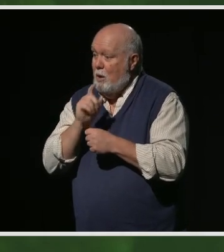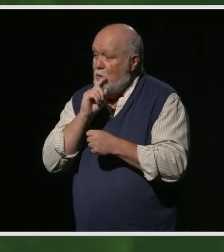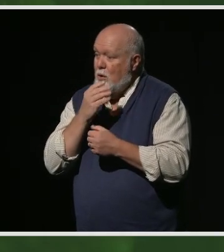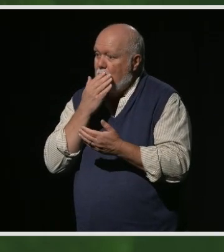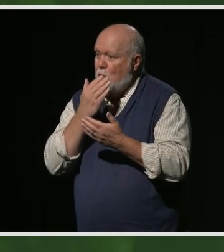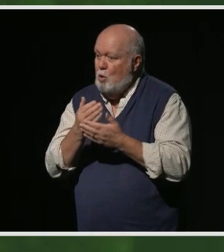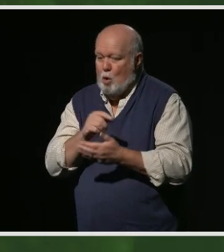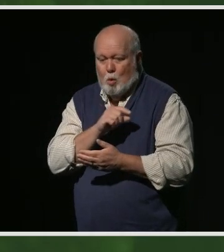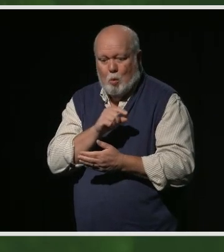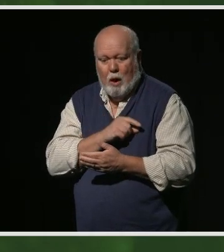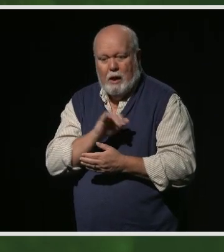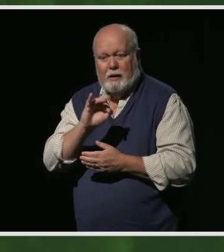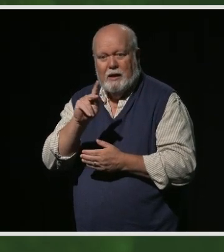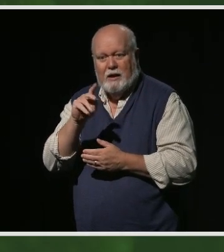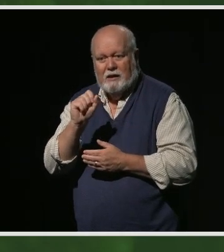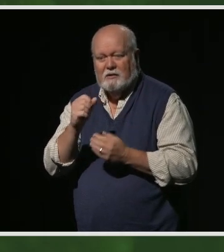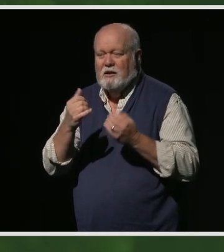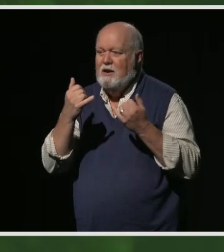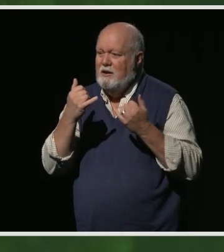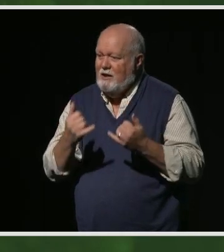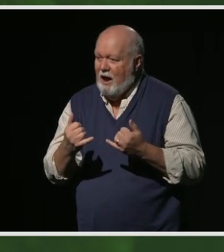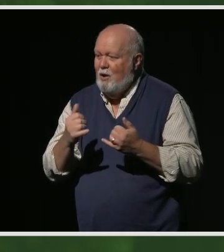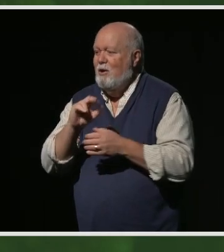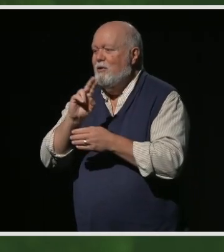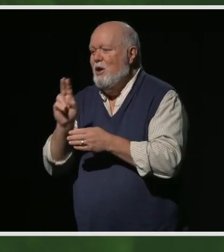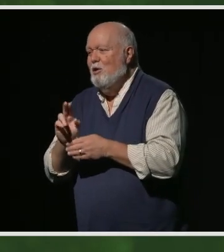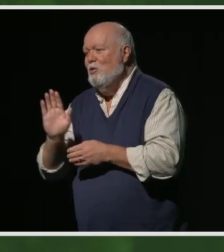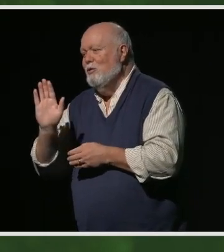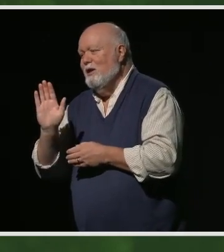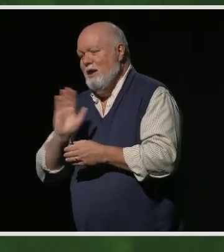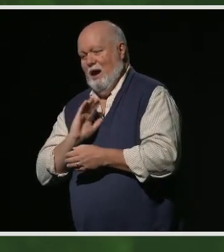actually using this product on some of their merch as of this month.